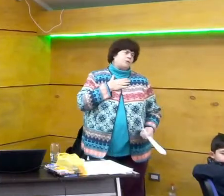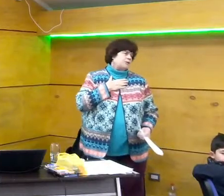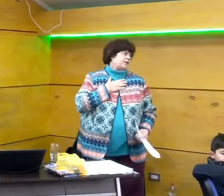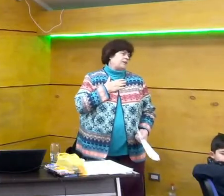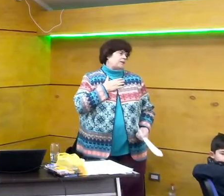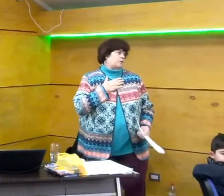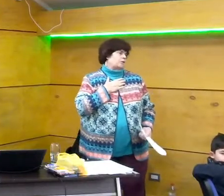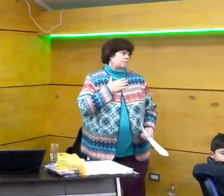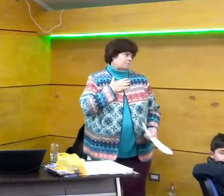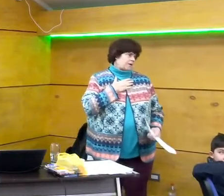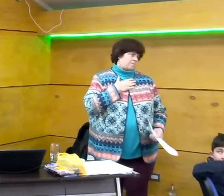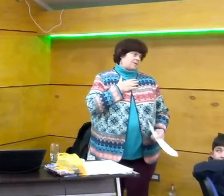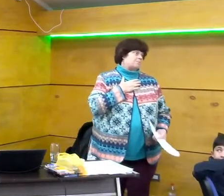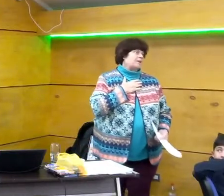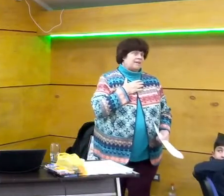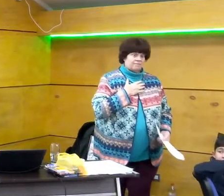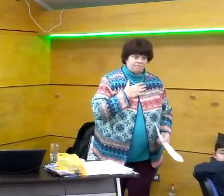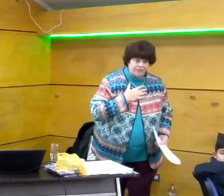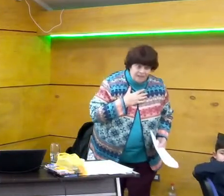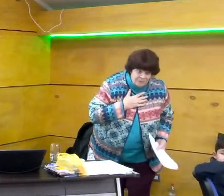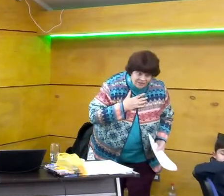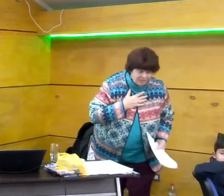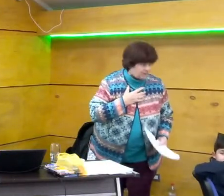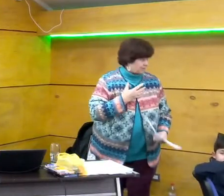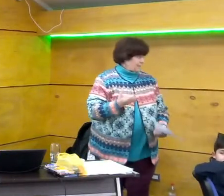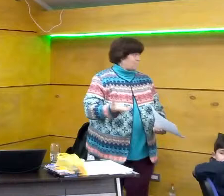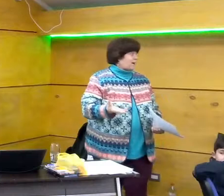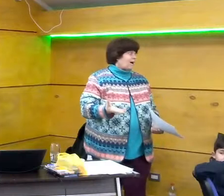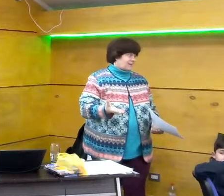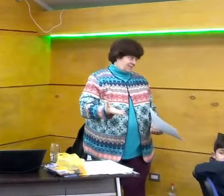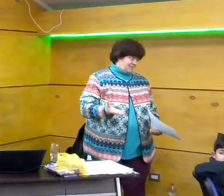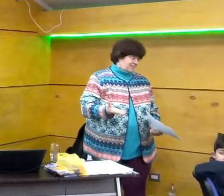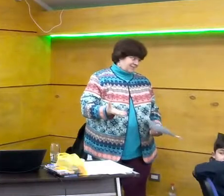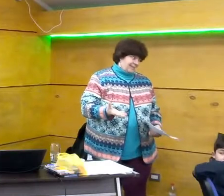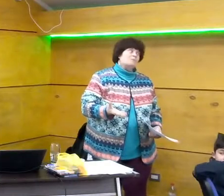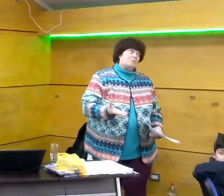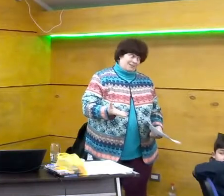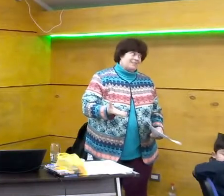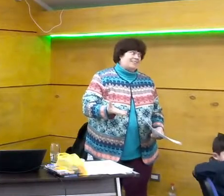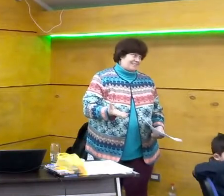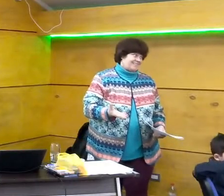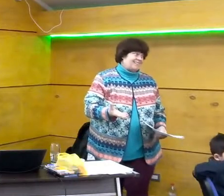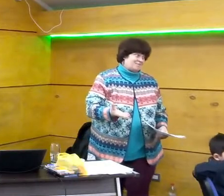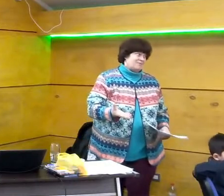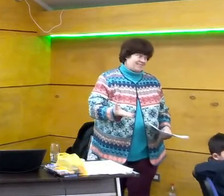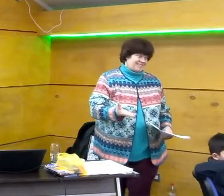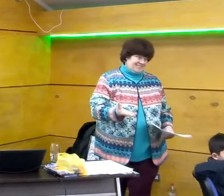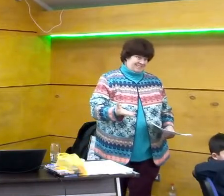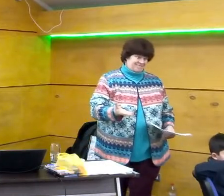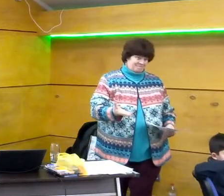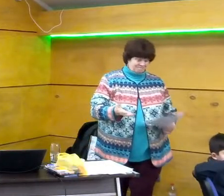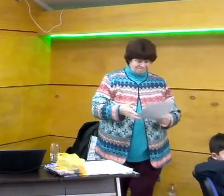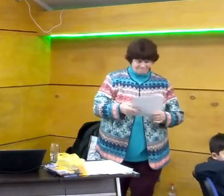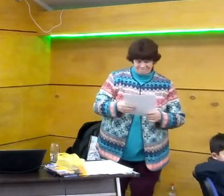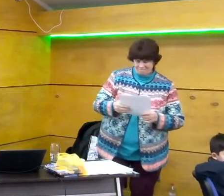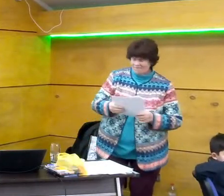but if you can get your puppy to play a famous song like Bach, that's pretty good. That's pretty good.